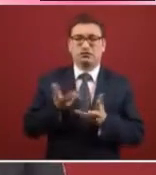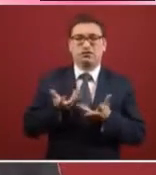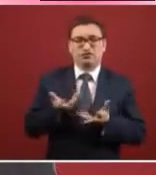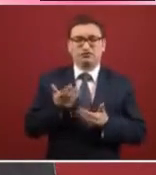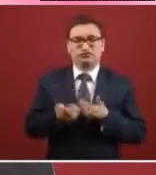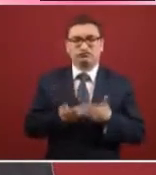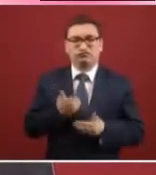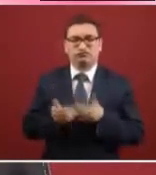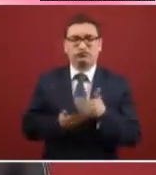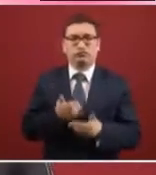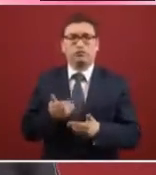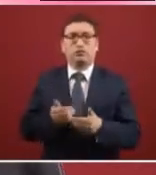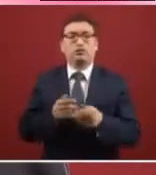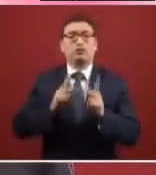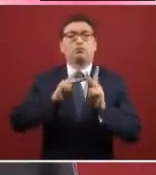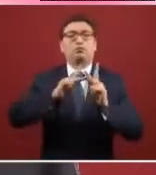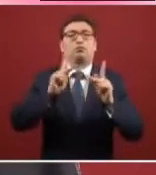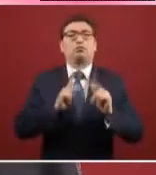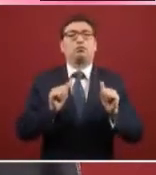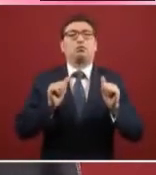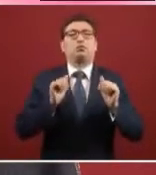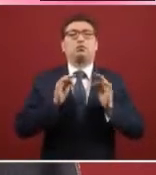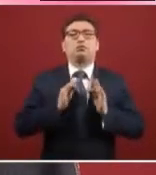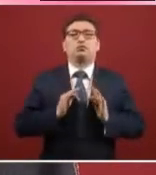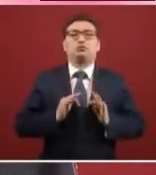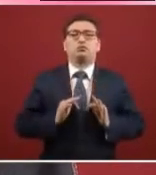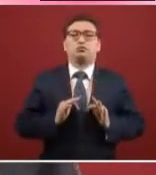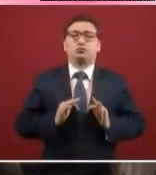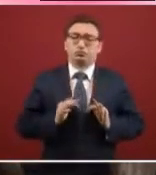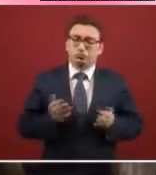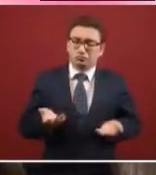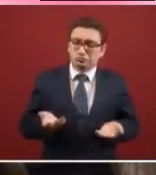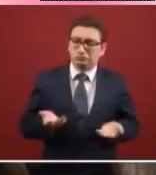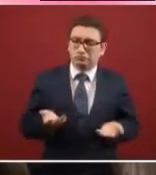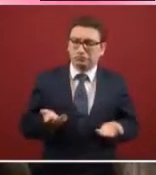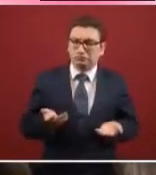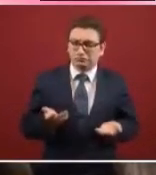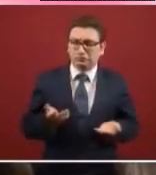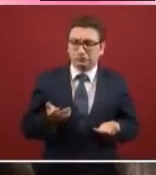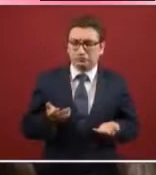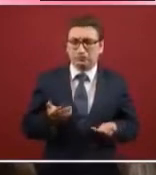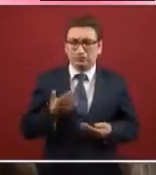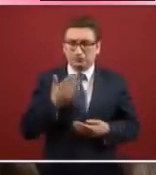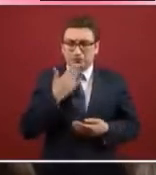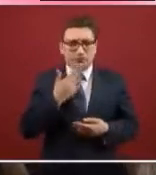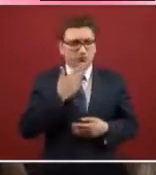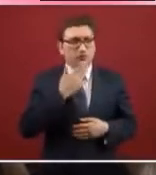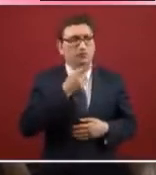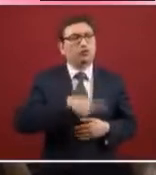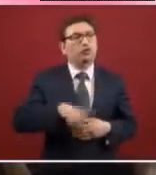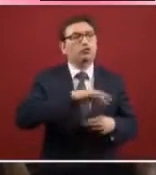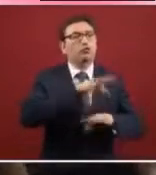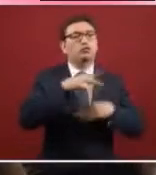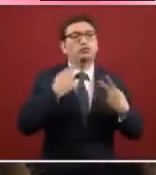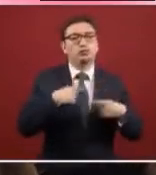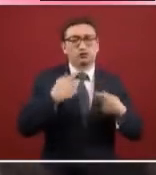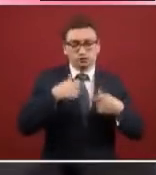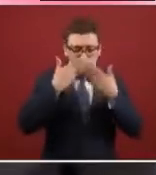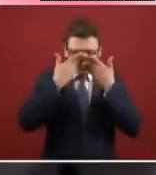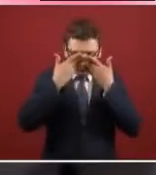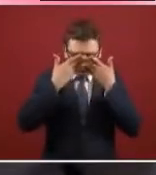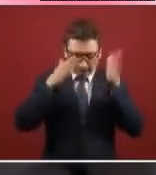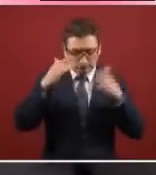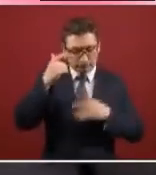being taken in pacífica. A peaceful way. Y es una revolución de las conciencias. This is a revolution of consciences.